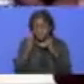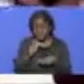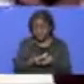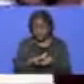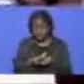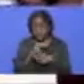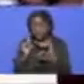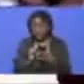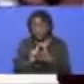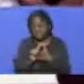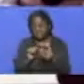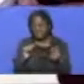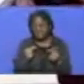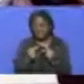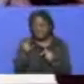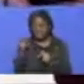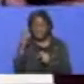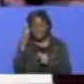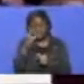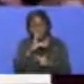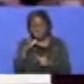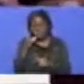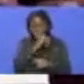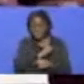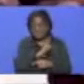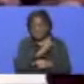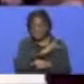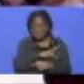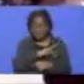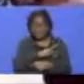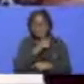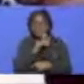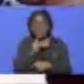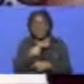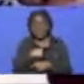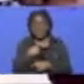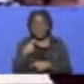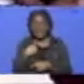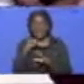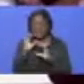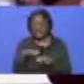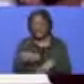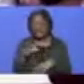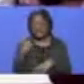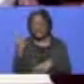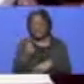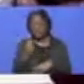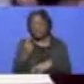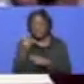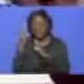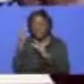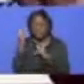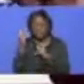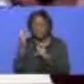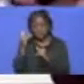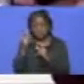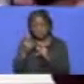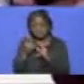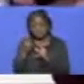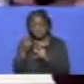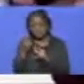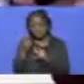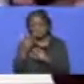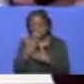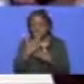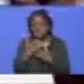he will be missed personally by me. As I say, I could always look forward, for want of a better word,